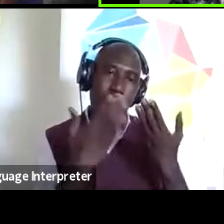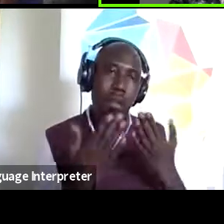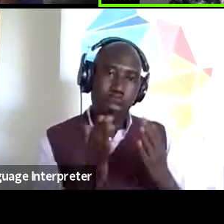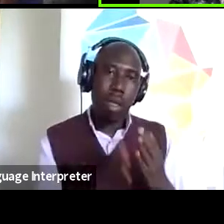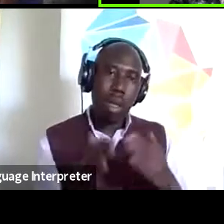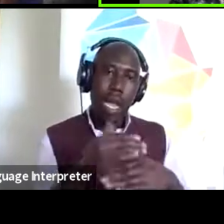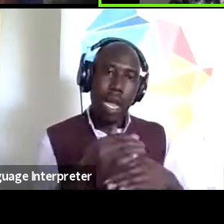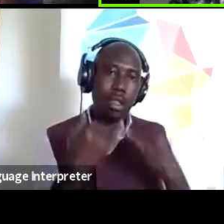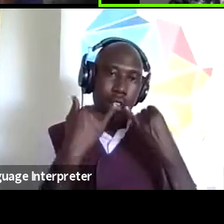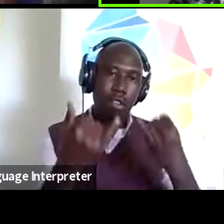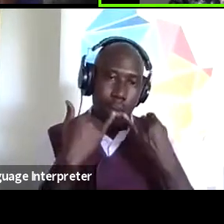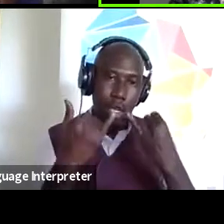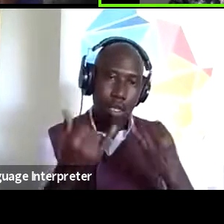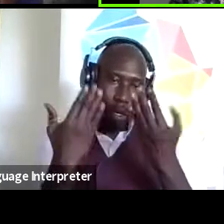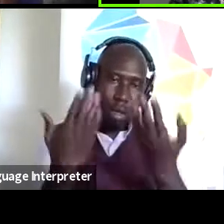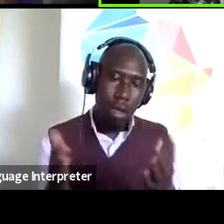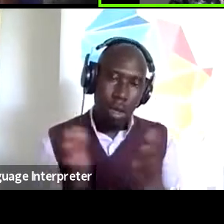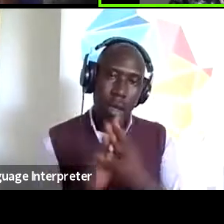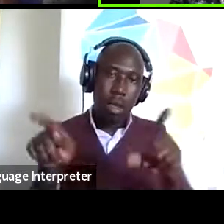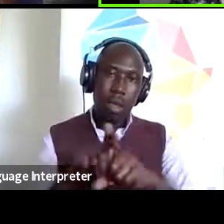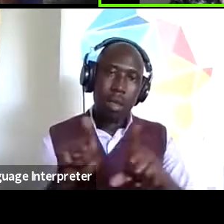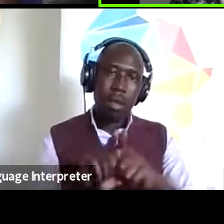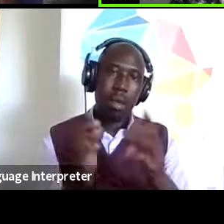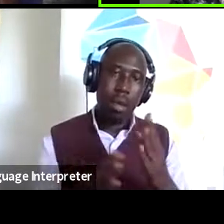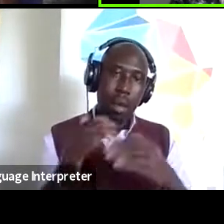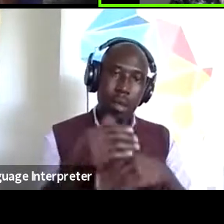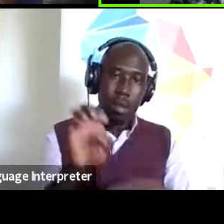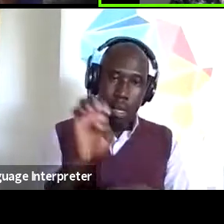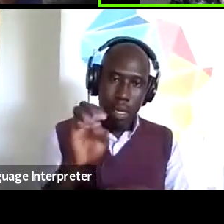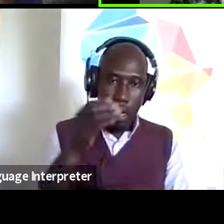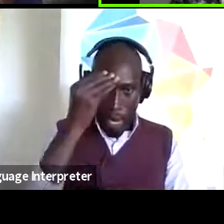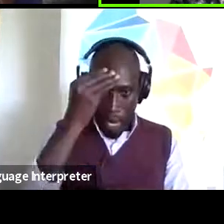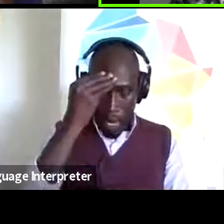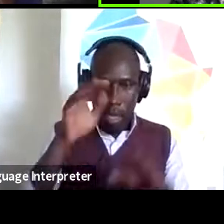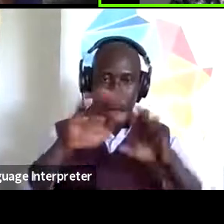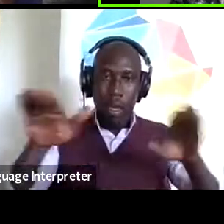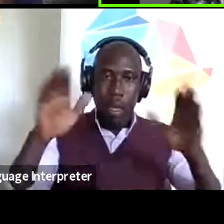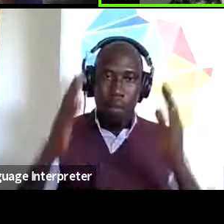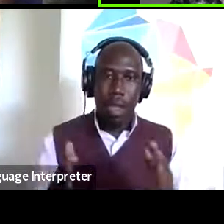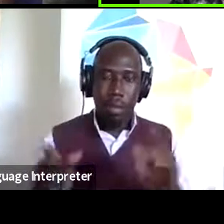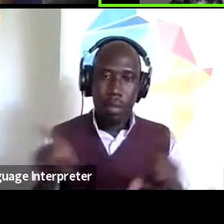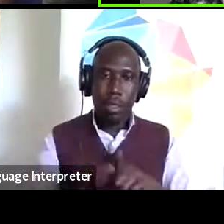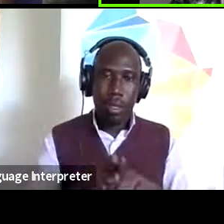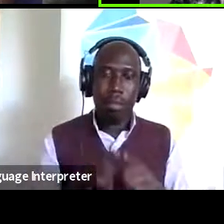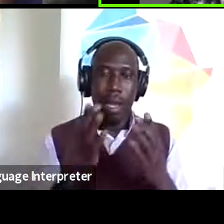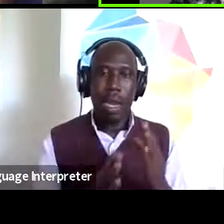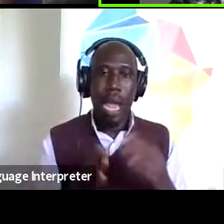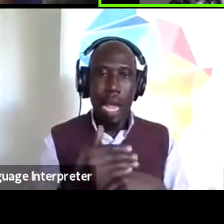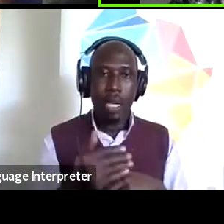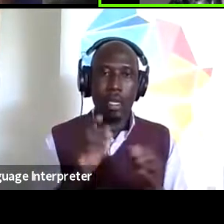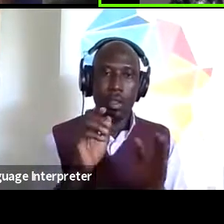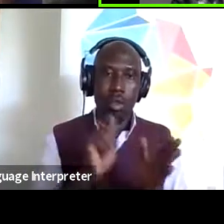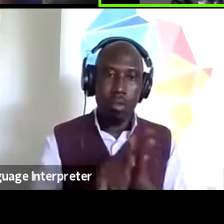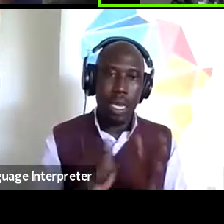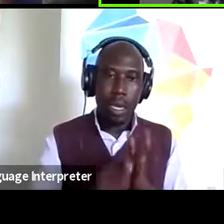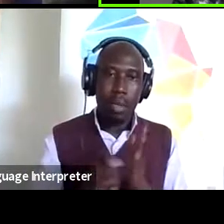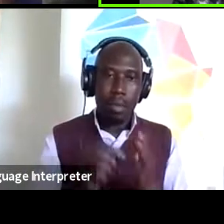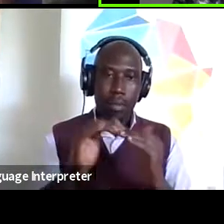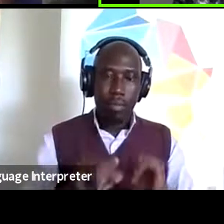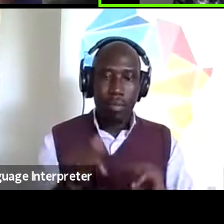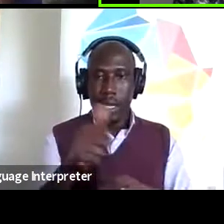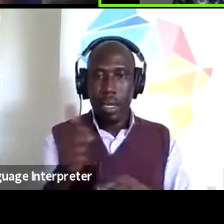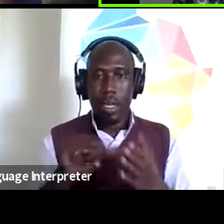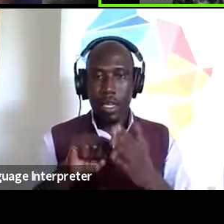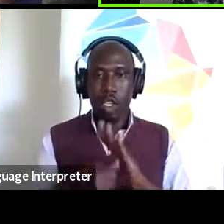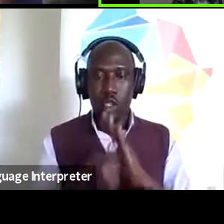to information and also access to e-learning platforms and access to media. And then, of course, another